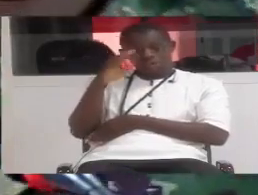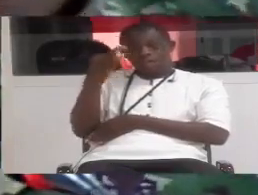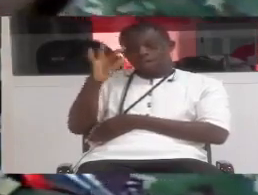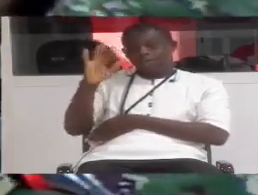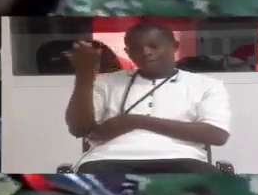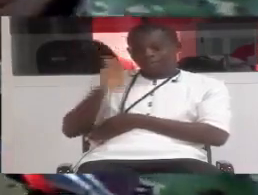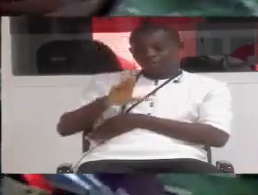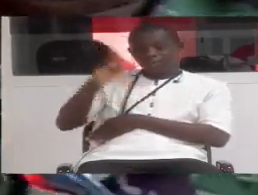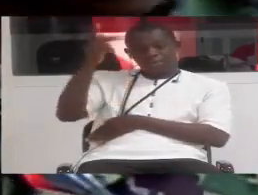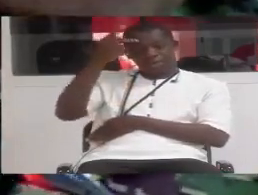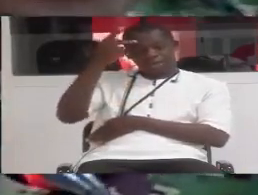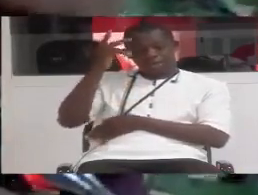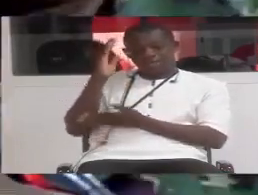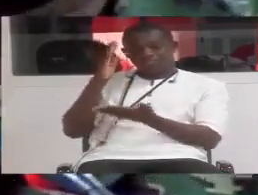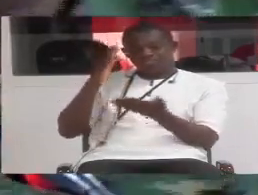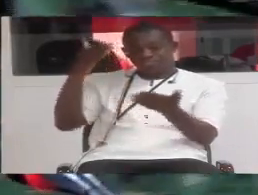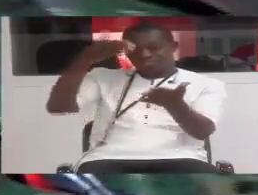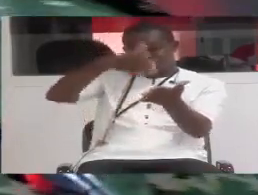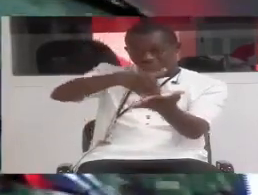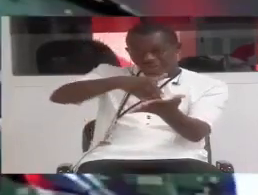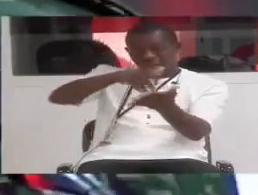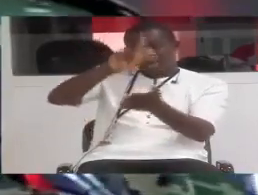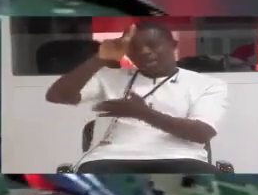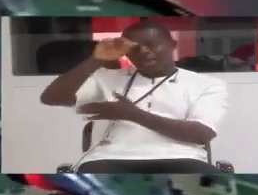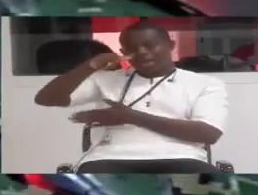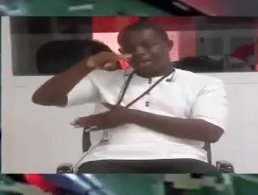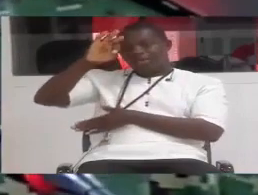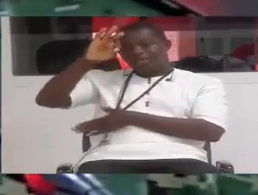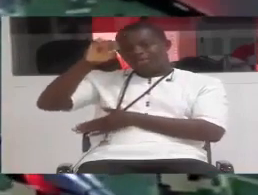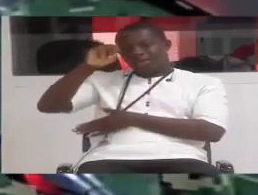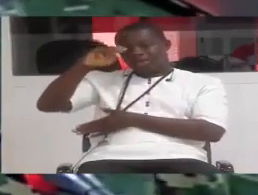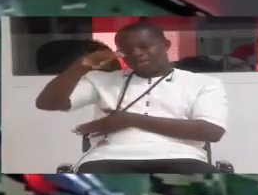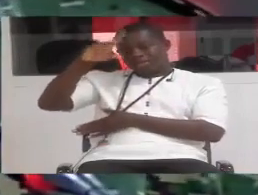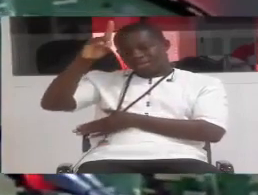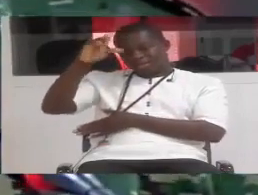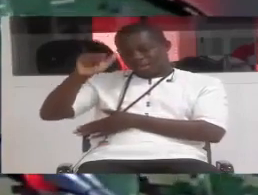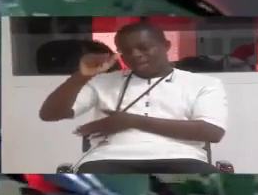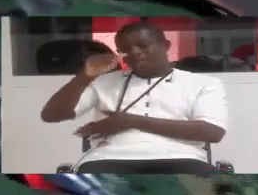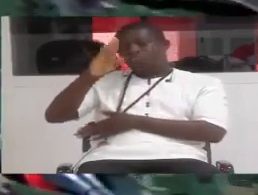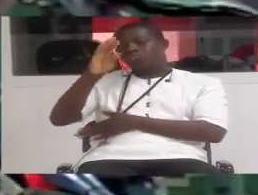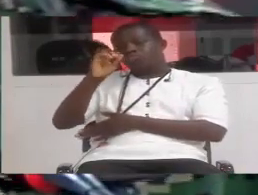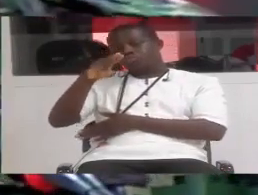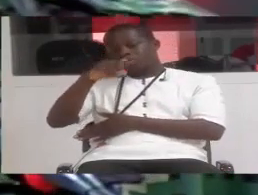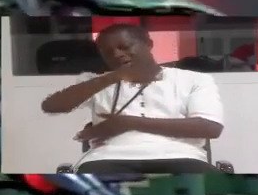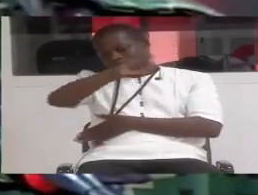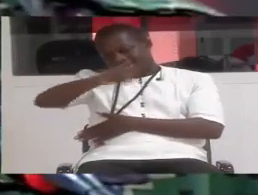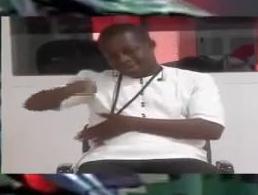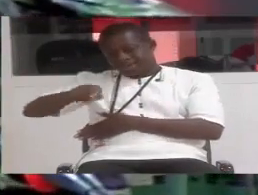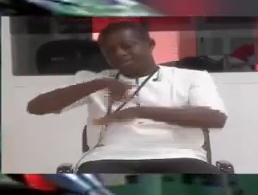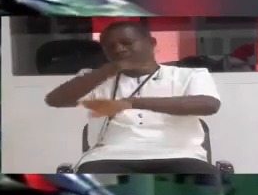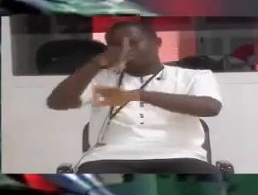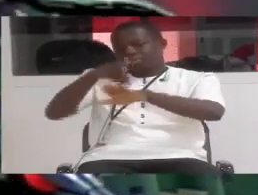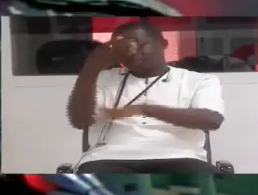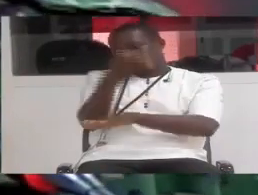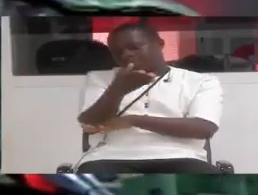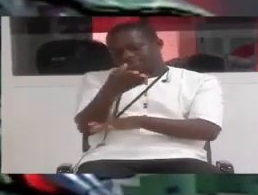joge kanilay di jemal ci campenda bunubor garden ci bor yoy la deke no that is not bunubor garden as far as I know